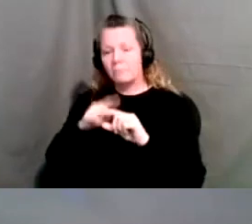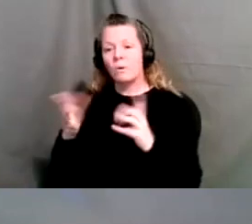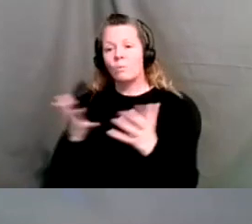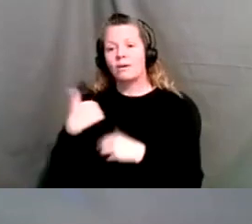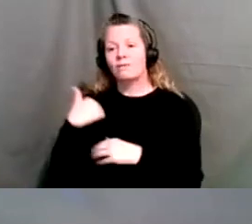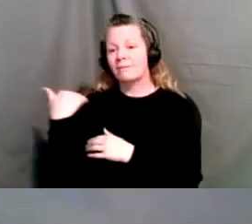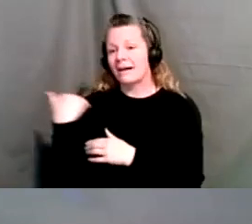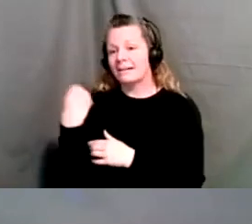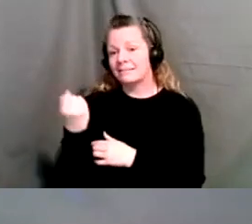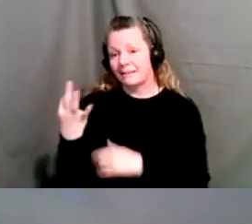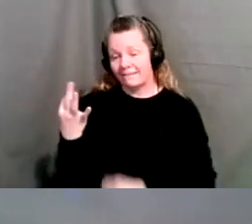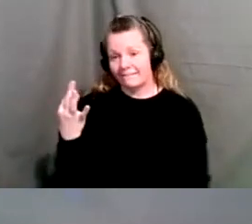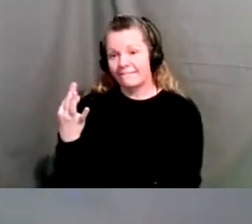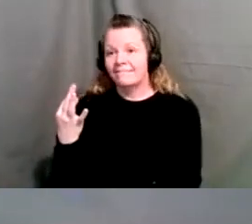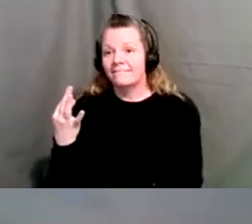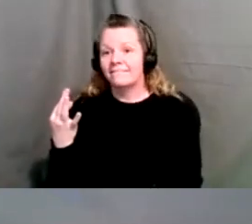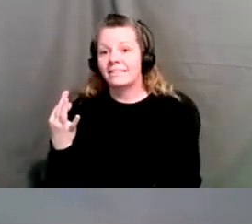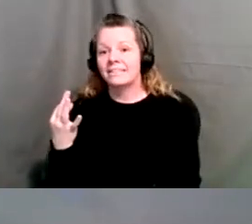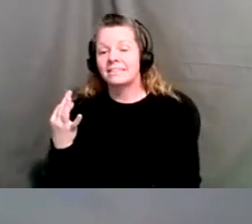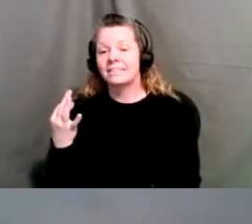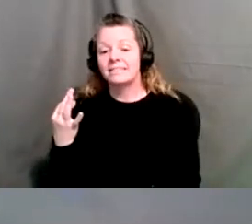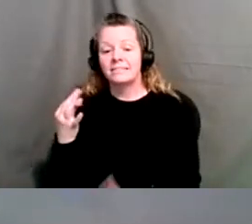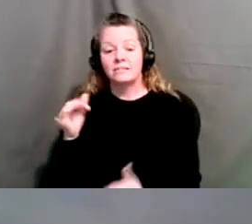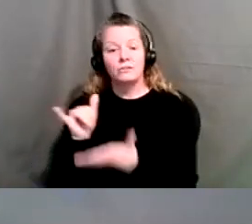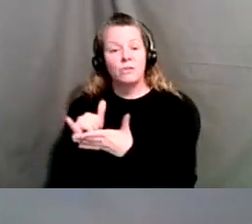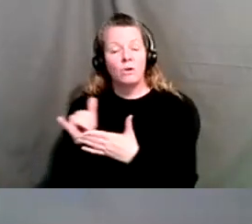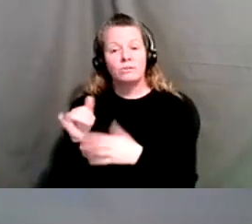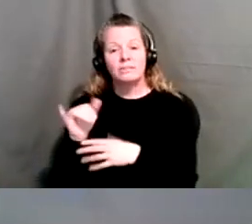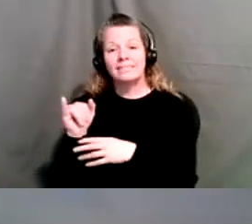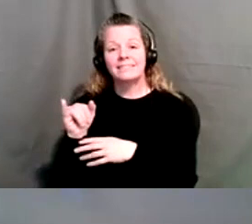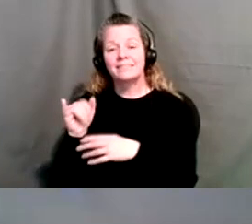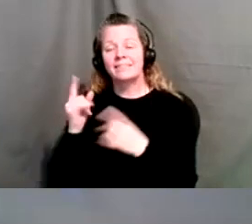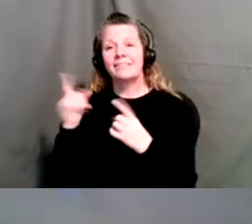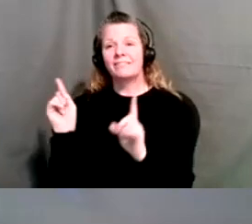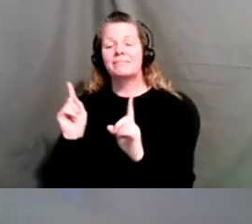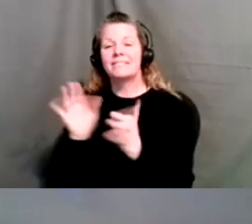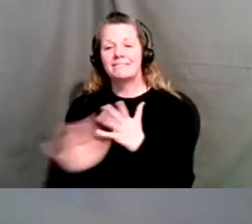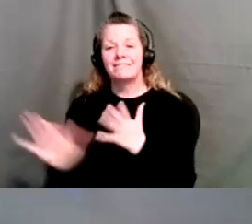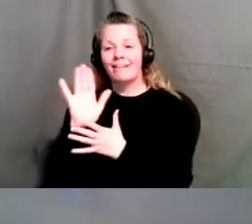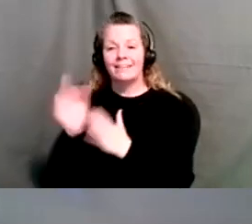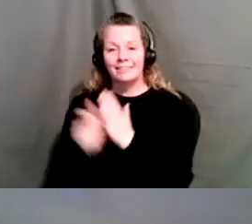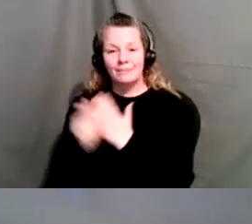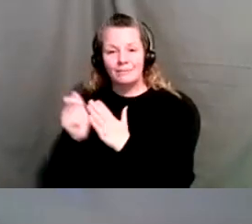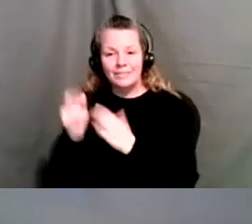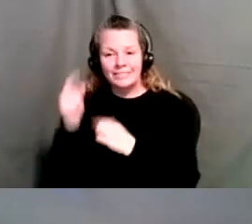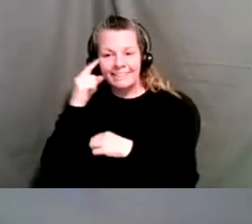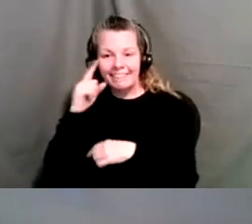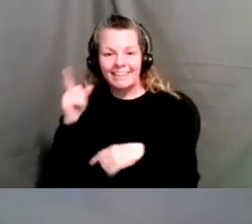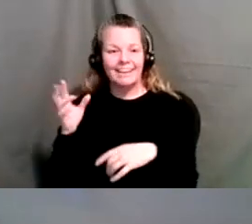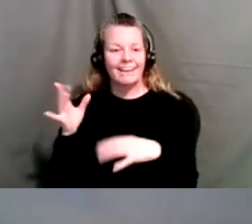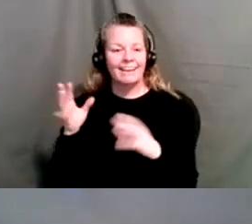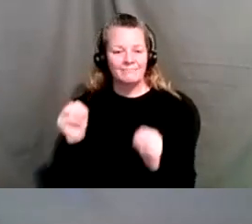is those infamous college brochures, right? Where I think